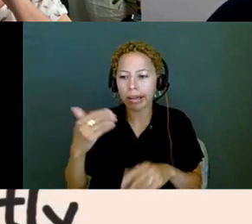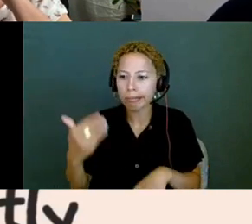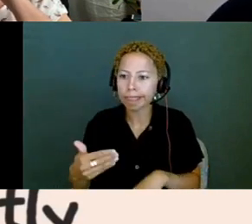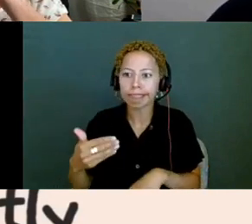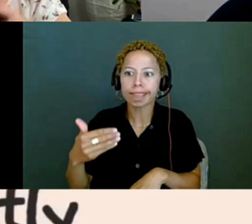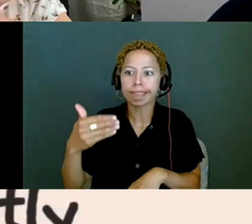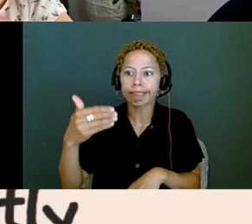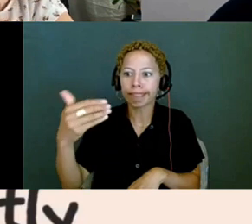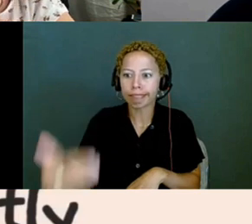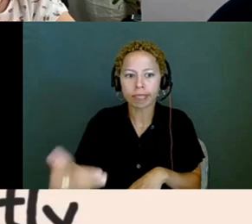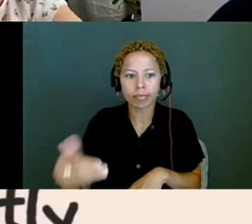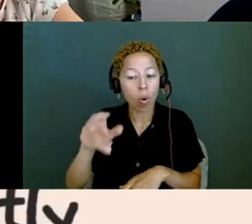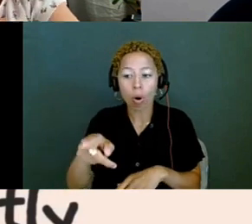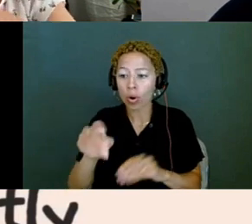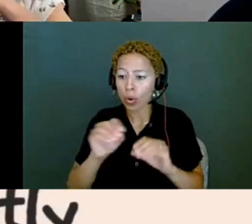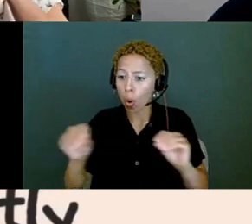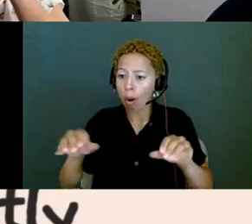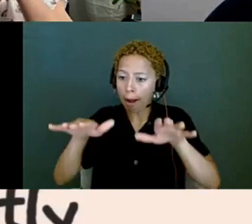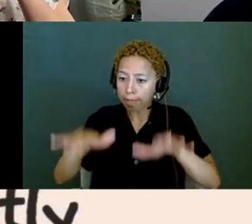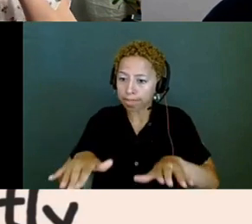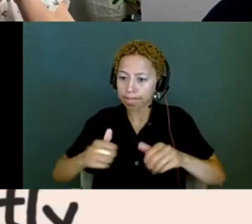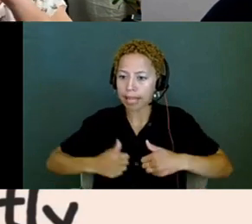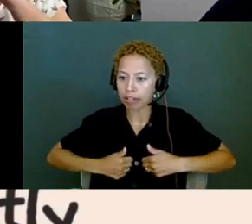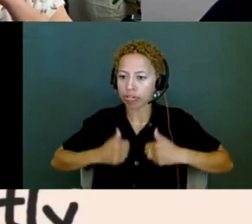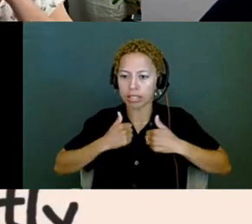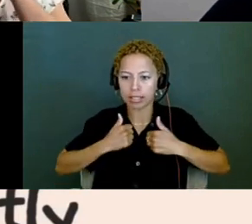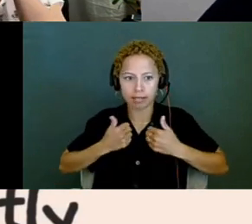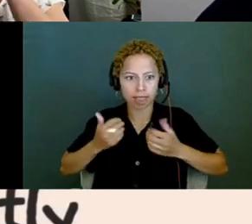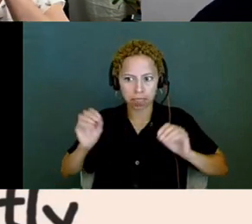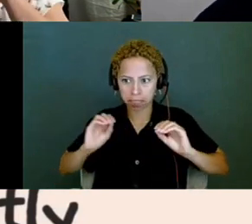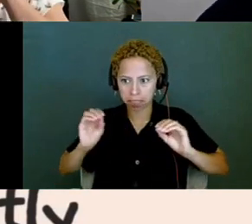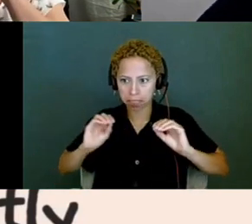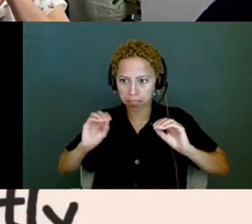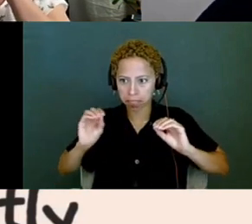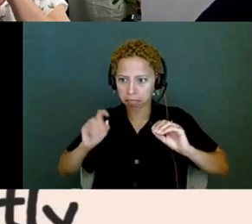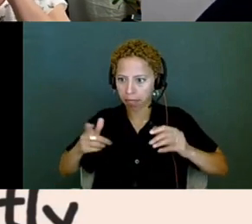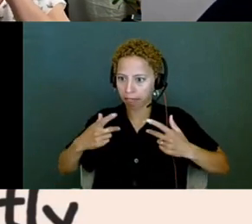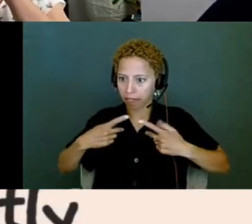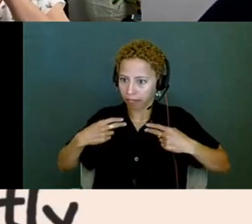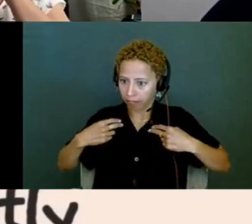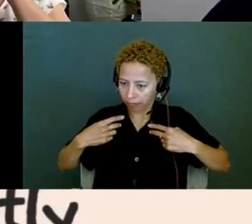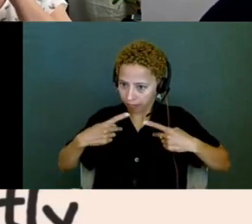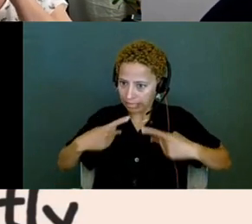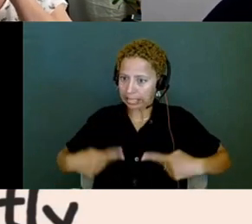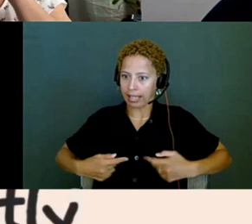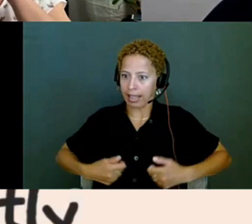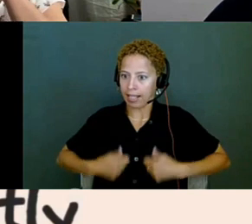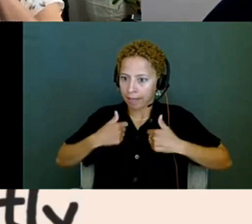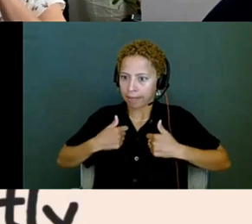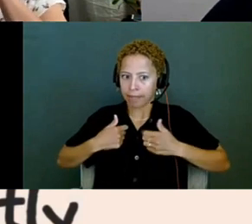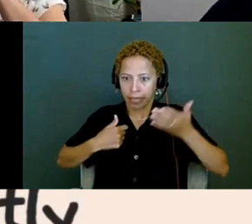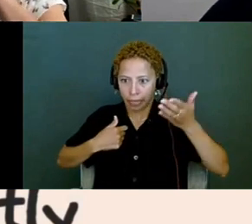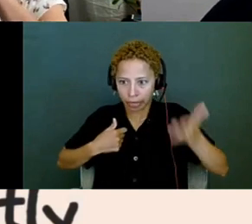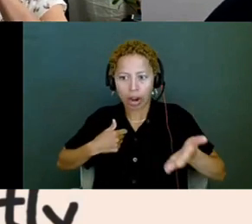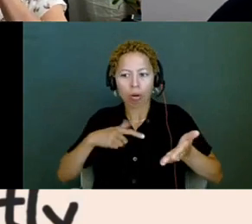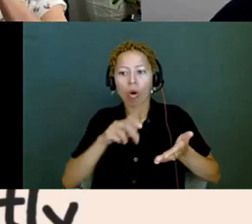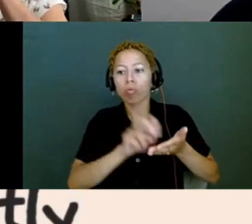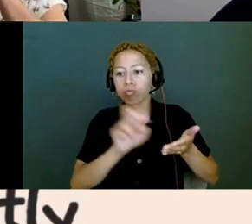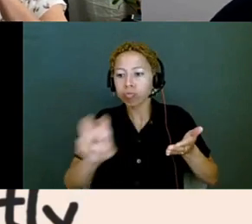fixed address. So there's no address that they physically live in. They're just going from place to place to place.